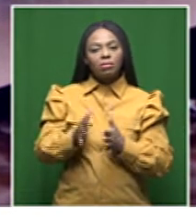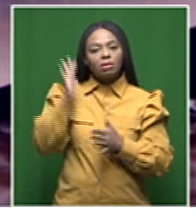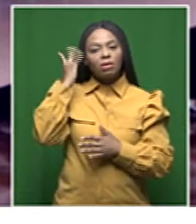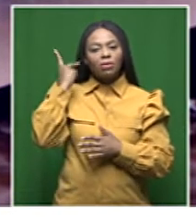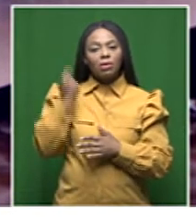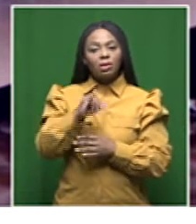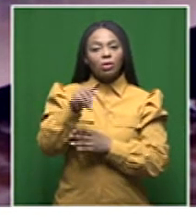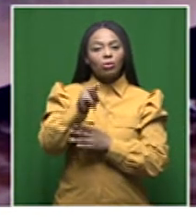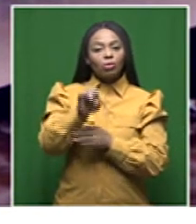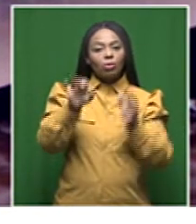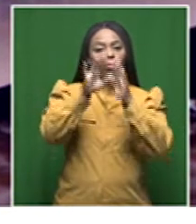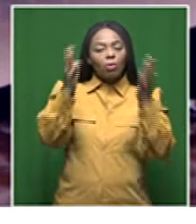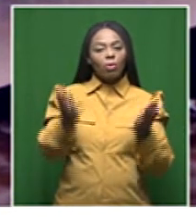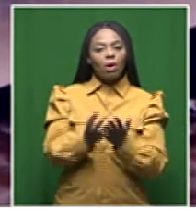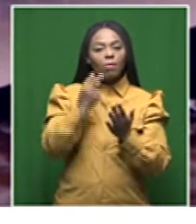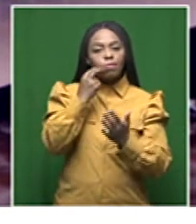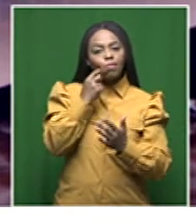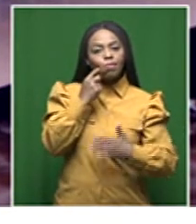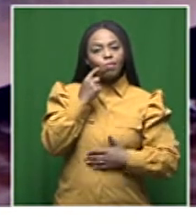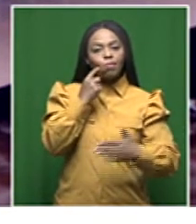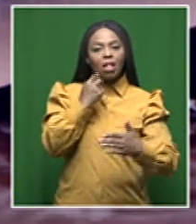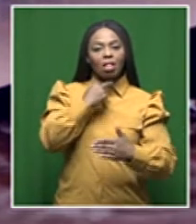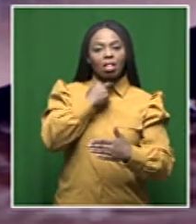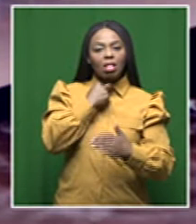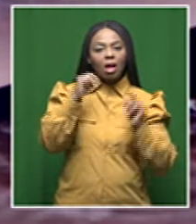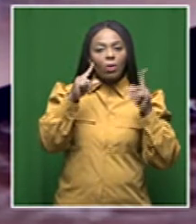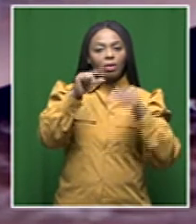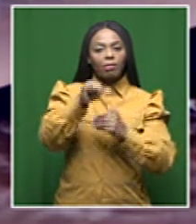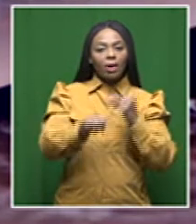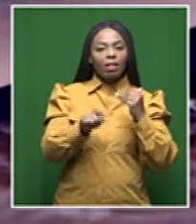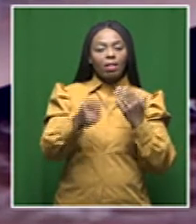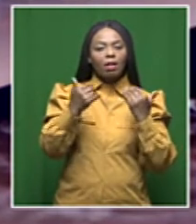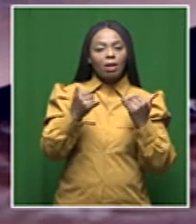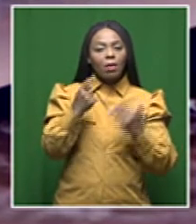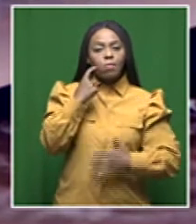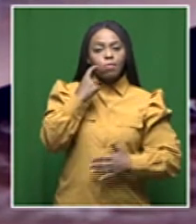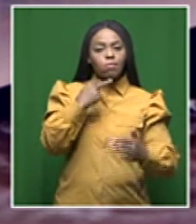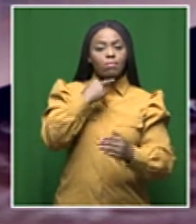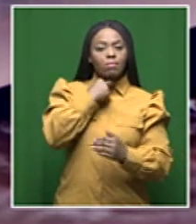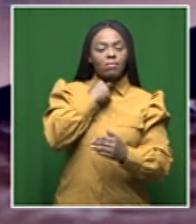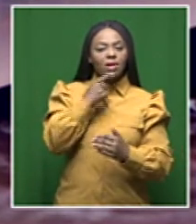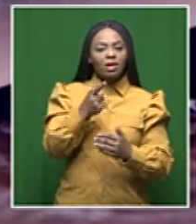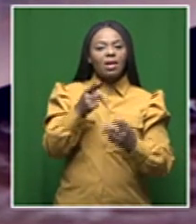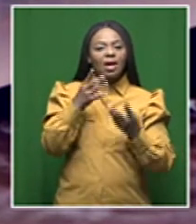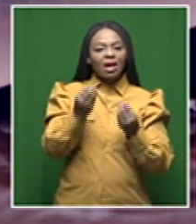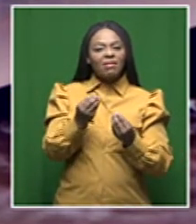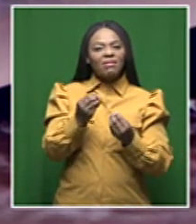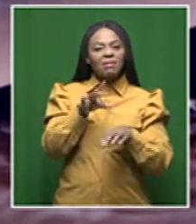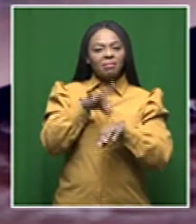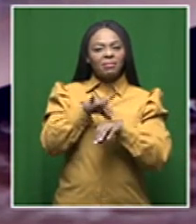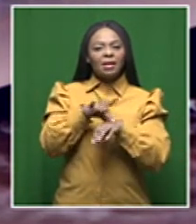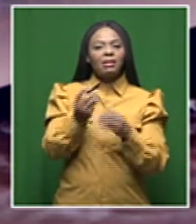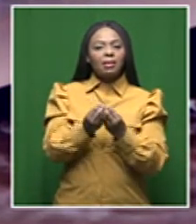is World Infertility Awareness Month, and the ideal time to increase awareness of the fact that infertility is a medical condition affecting